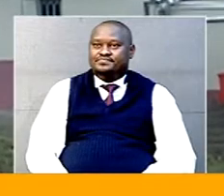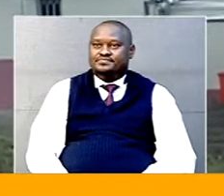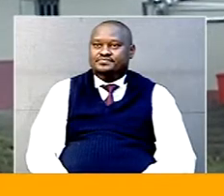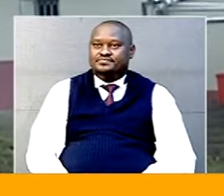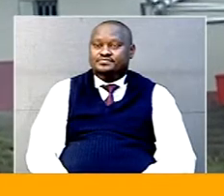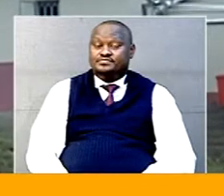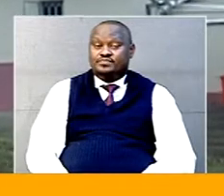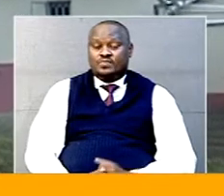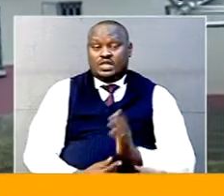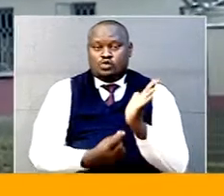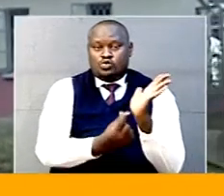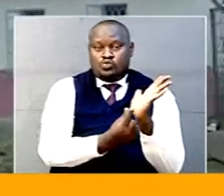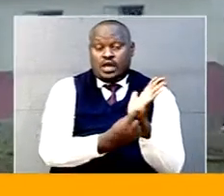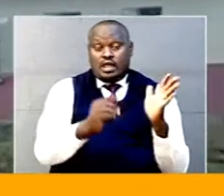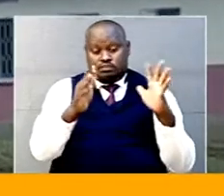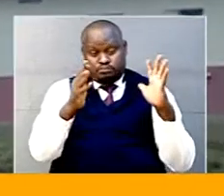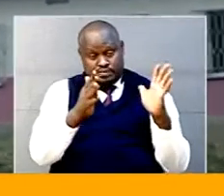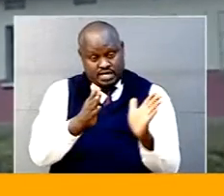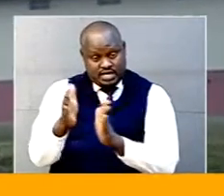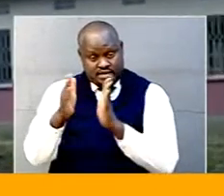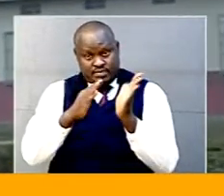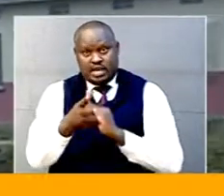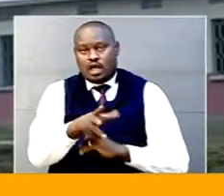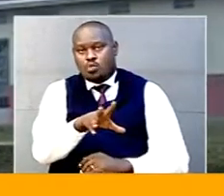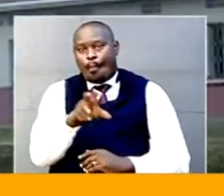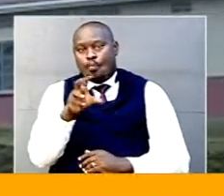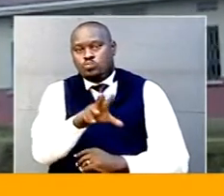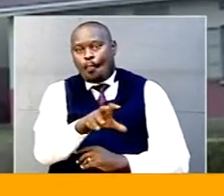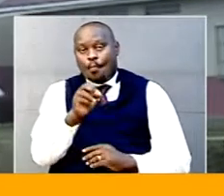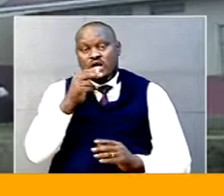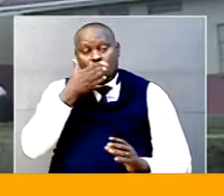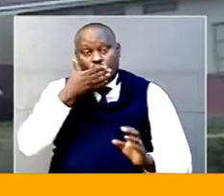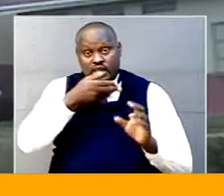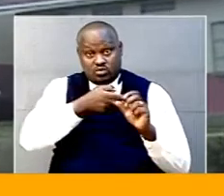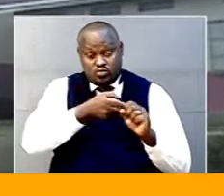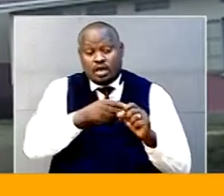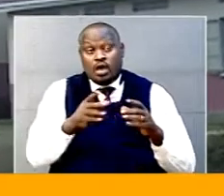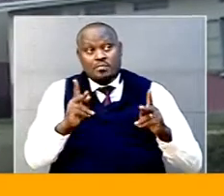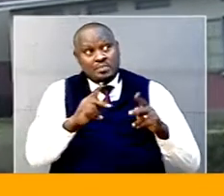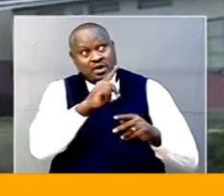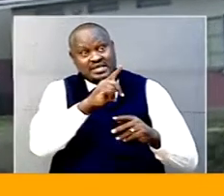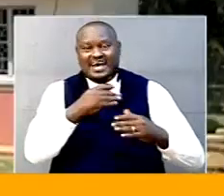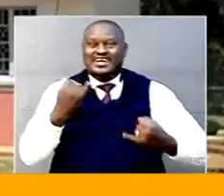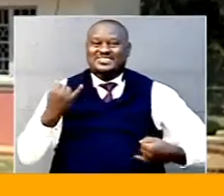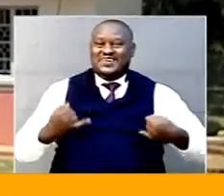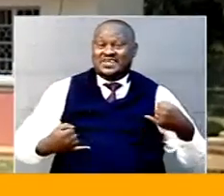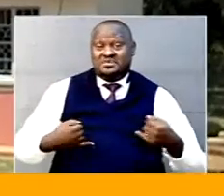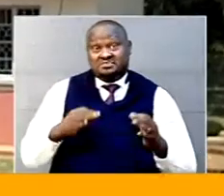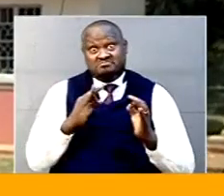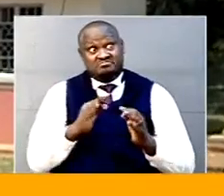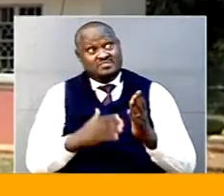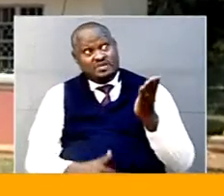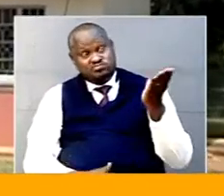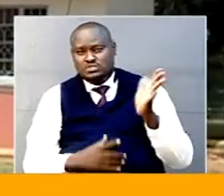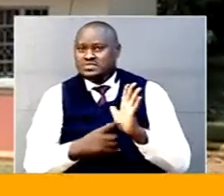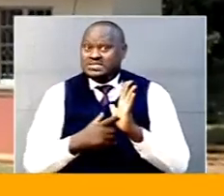As the country awaits commercial exploration of oil, people in the oil-rich Albertine region are already enjoying its fruits in terms